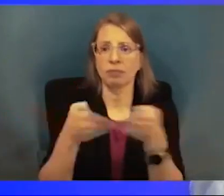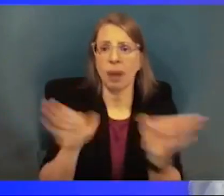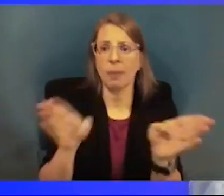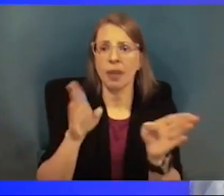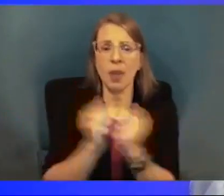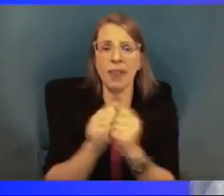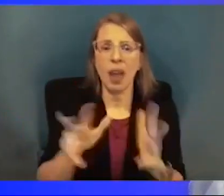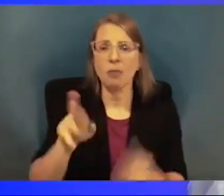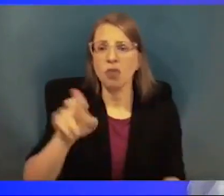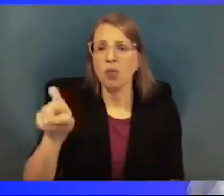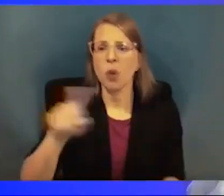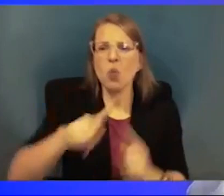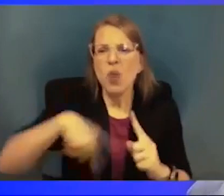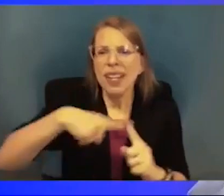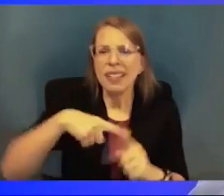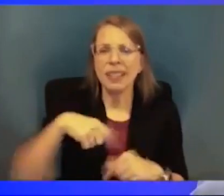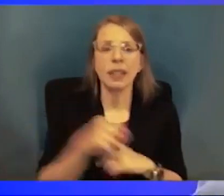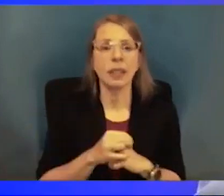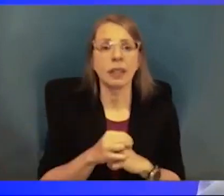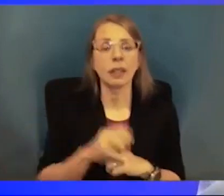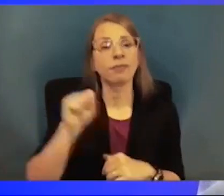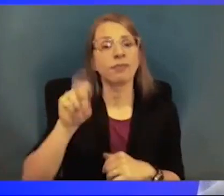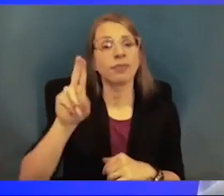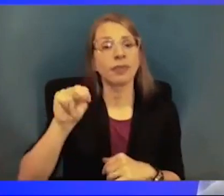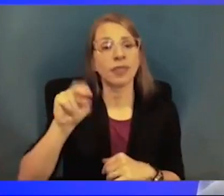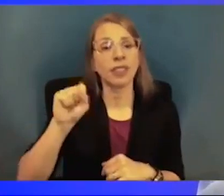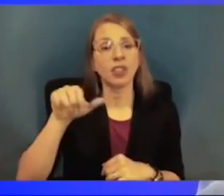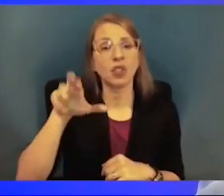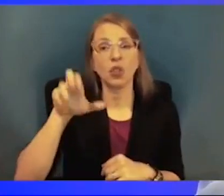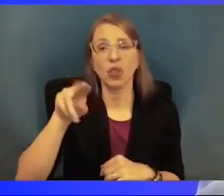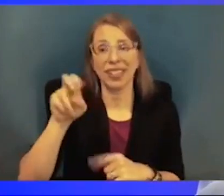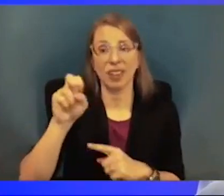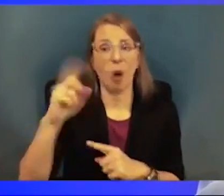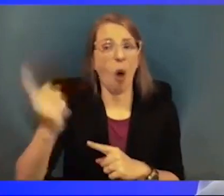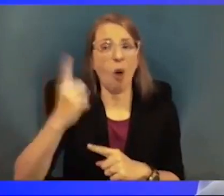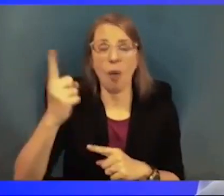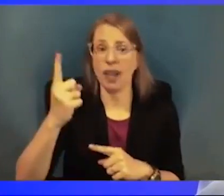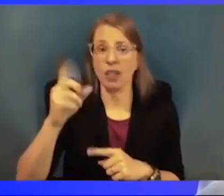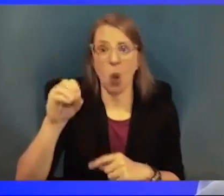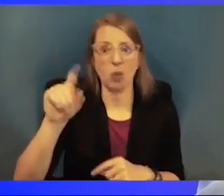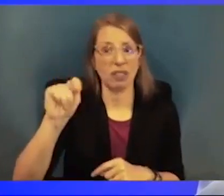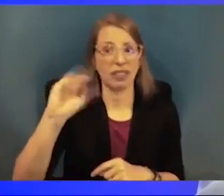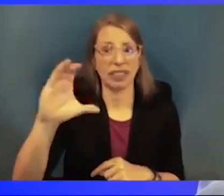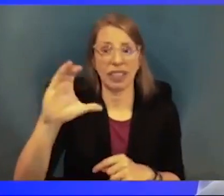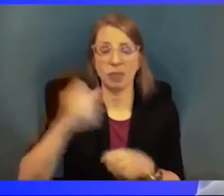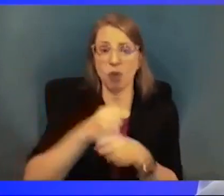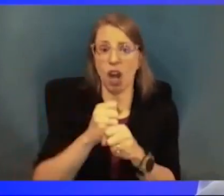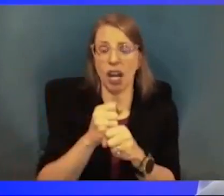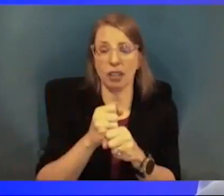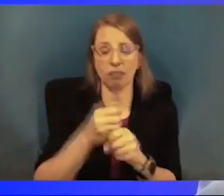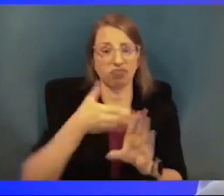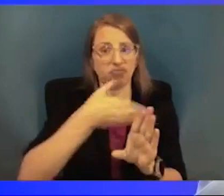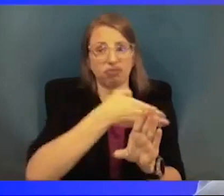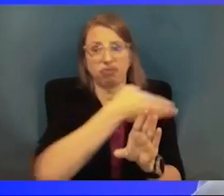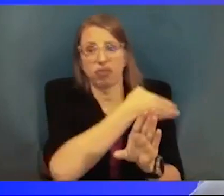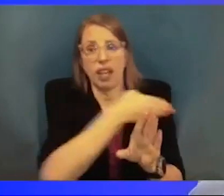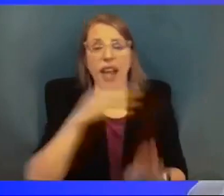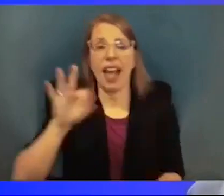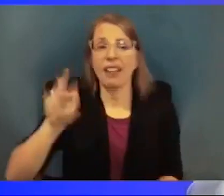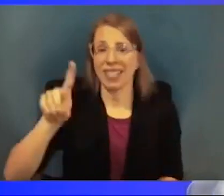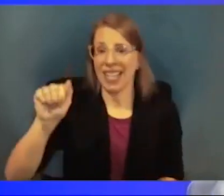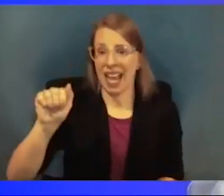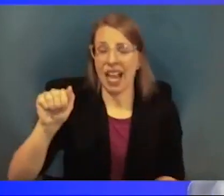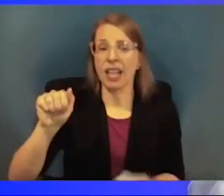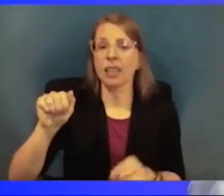So, yeah, the sunscreen has always been an over-the-counter product as far as we go back. The FDA has been regulating it